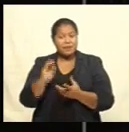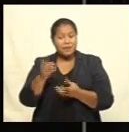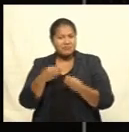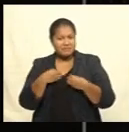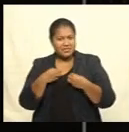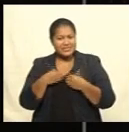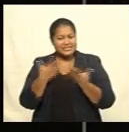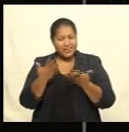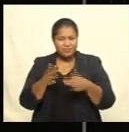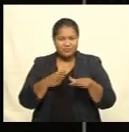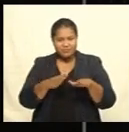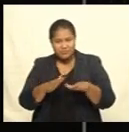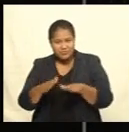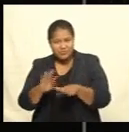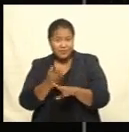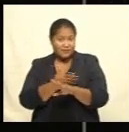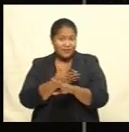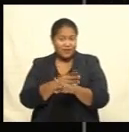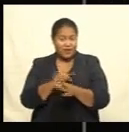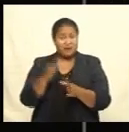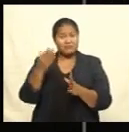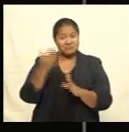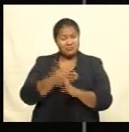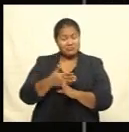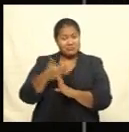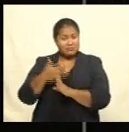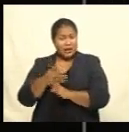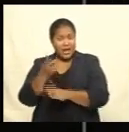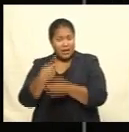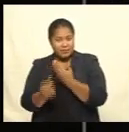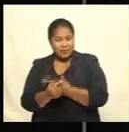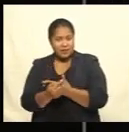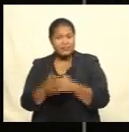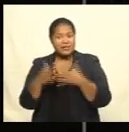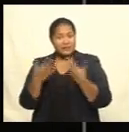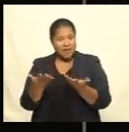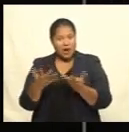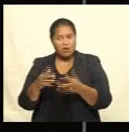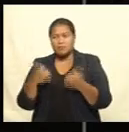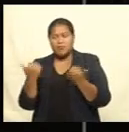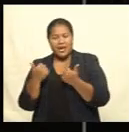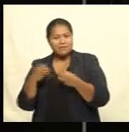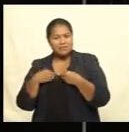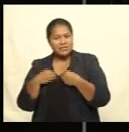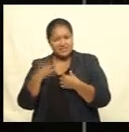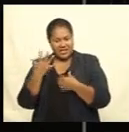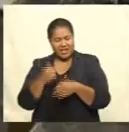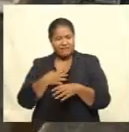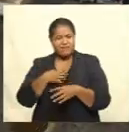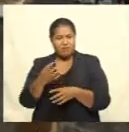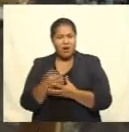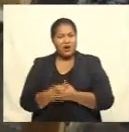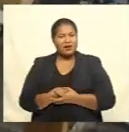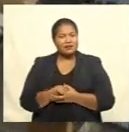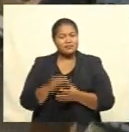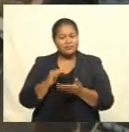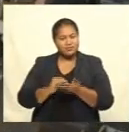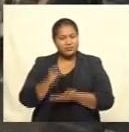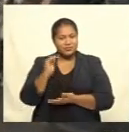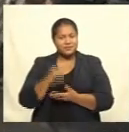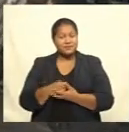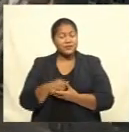running smoothly before the current restriction and many retailers were making gains. Kritika Kumar reports. The Suva